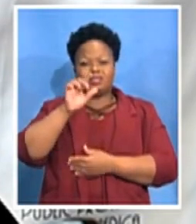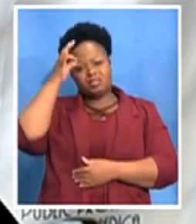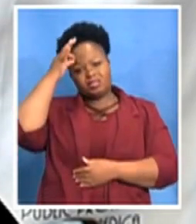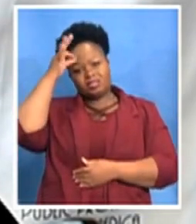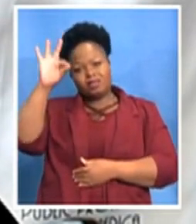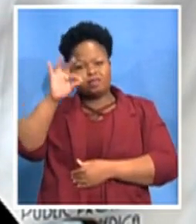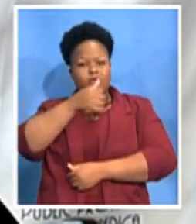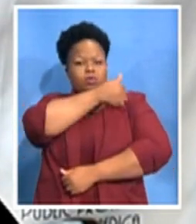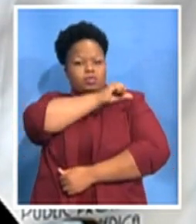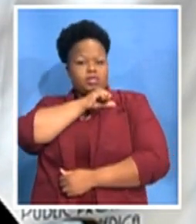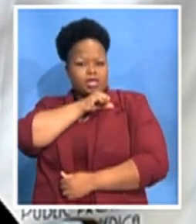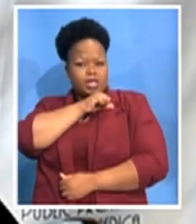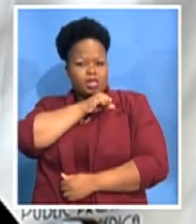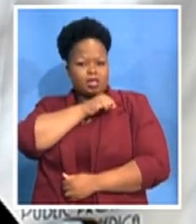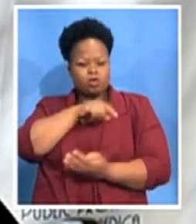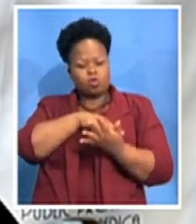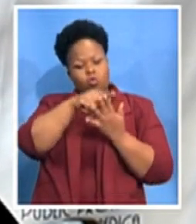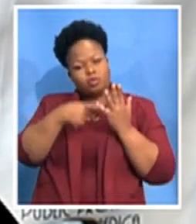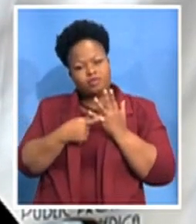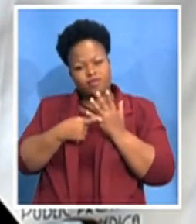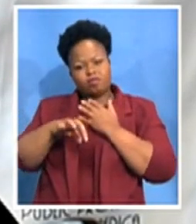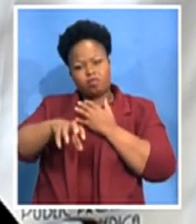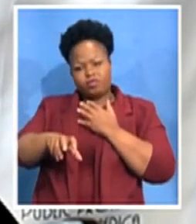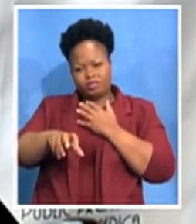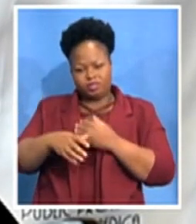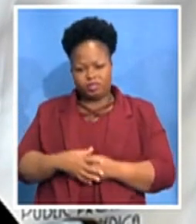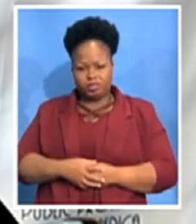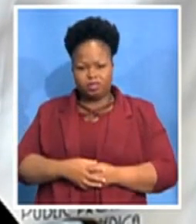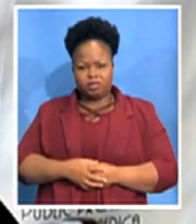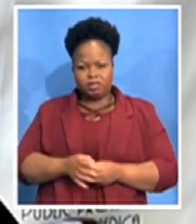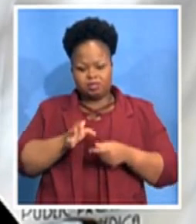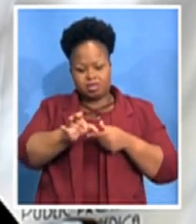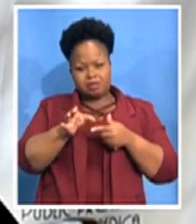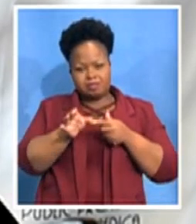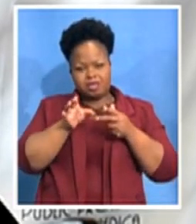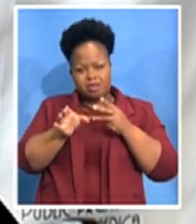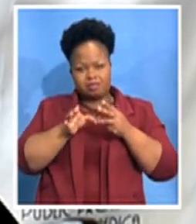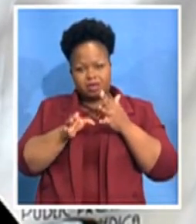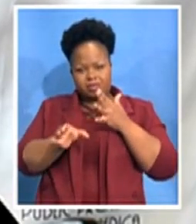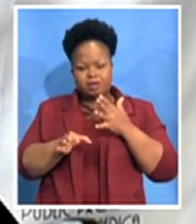these provinces, and the breakdown thereof is as follows in no particular order.